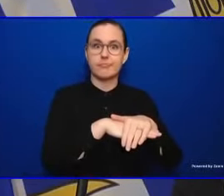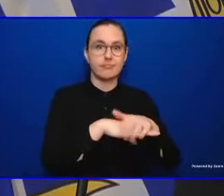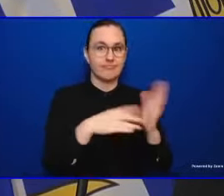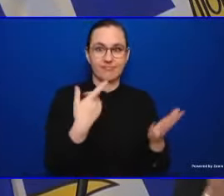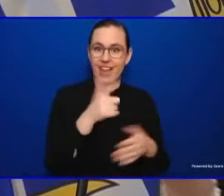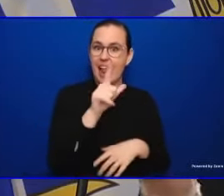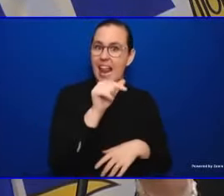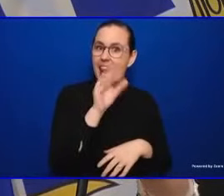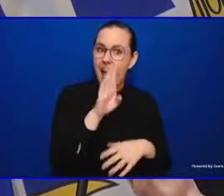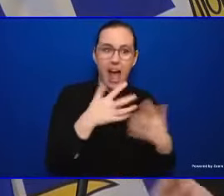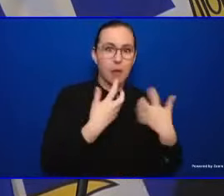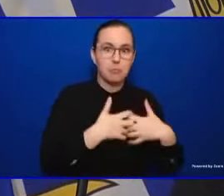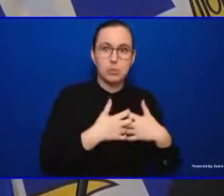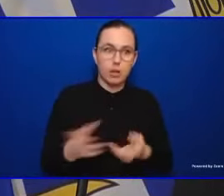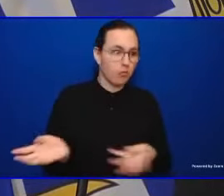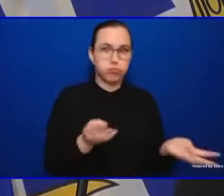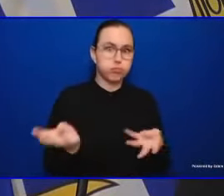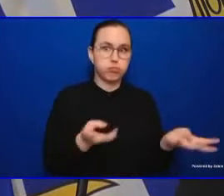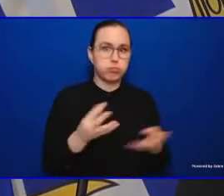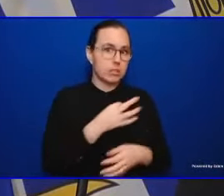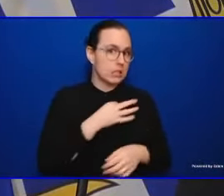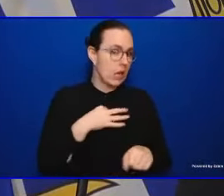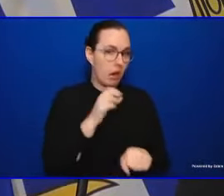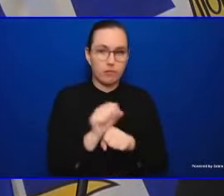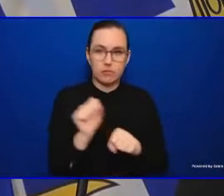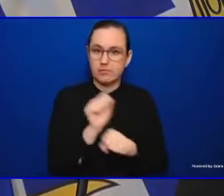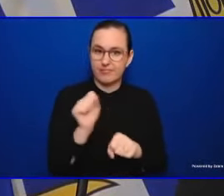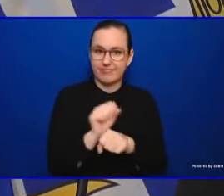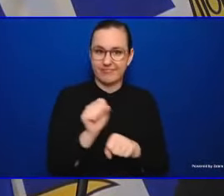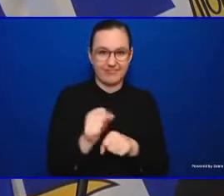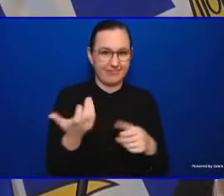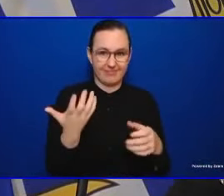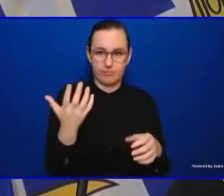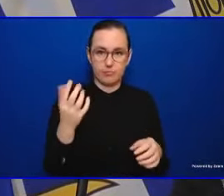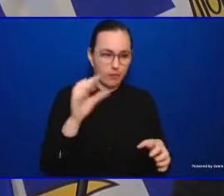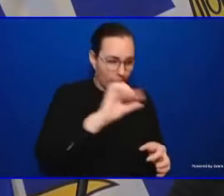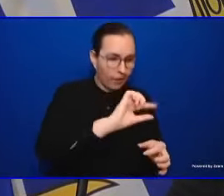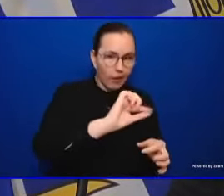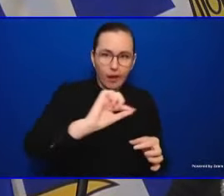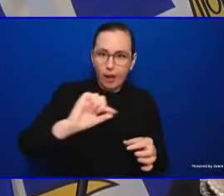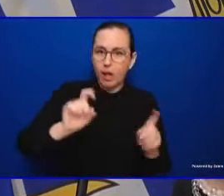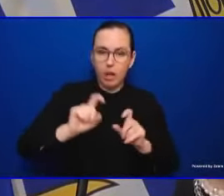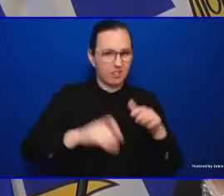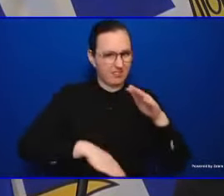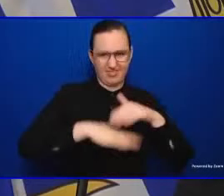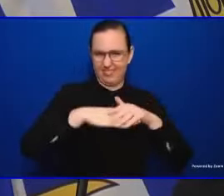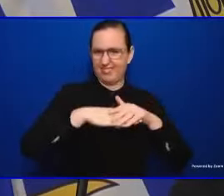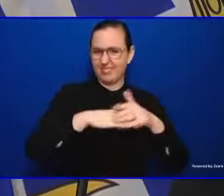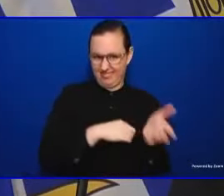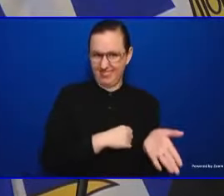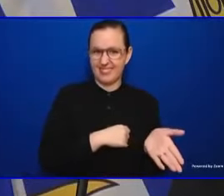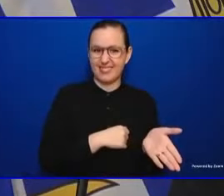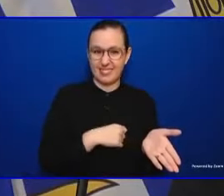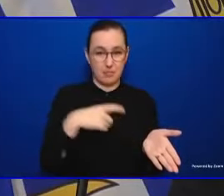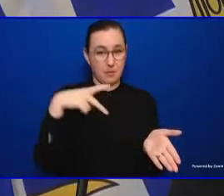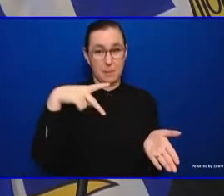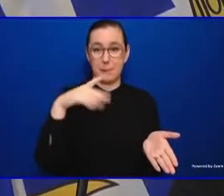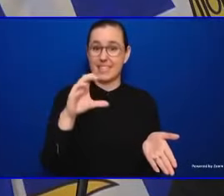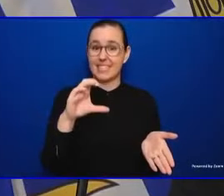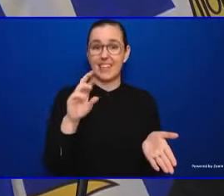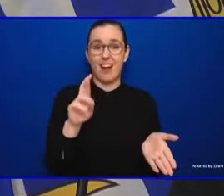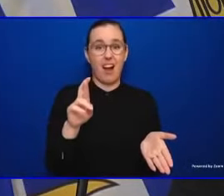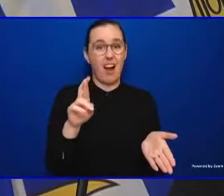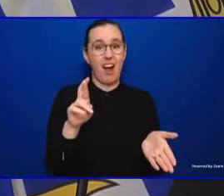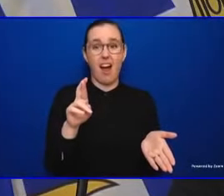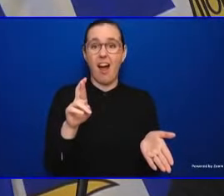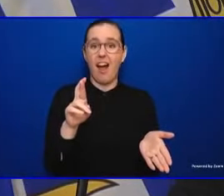the reagents. We know that PCR testing is the most accurate, but it has a limit, and we've reached that limit in